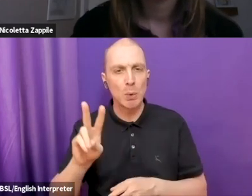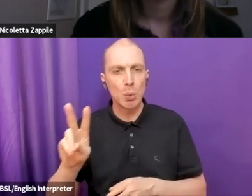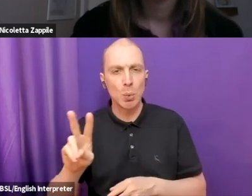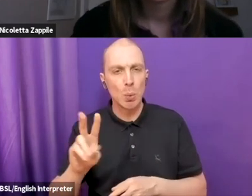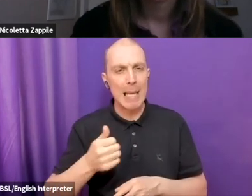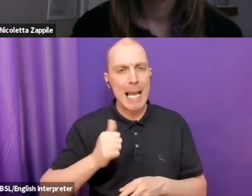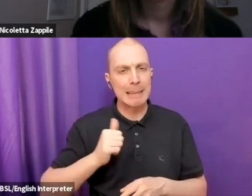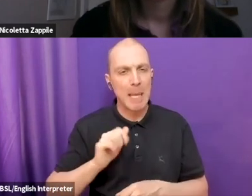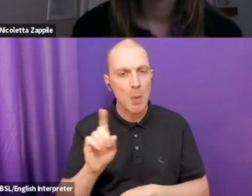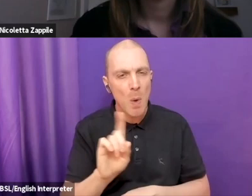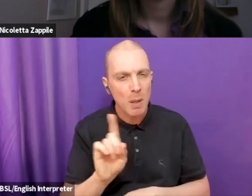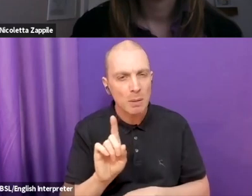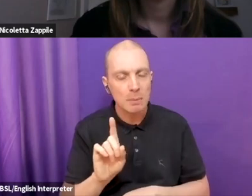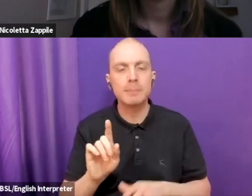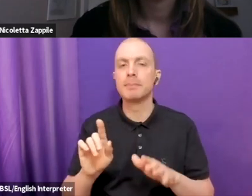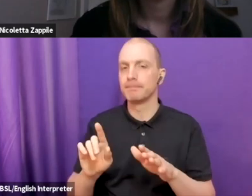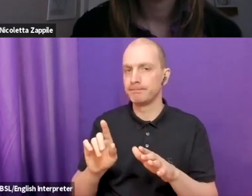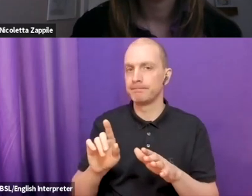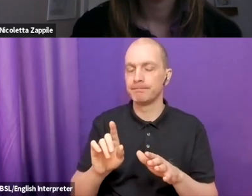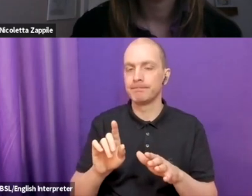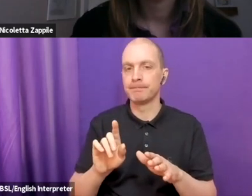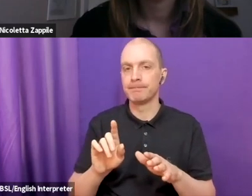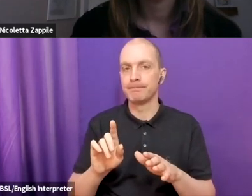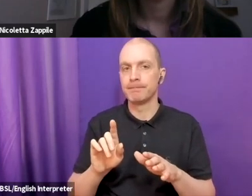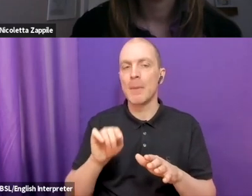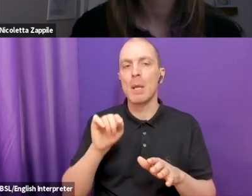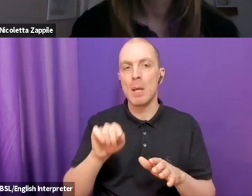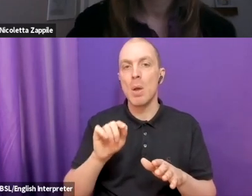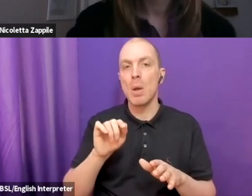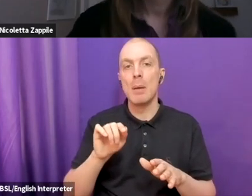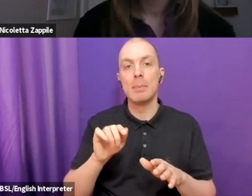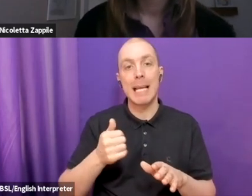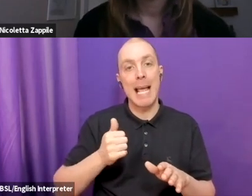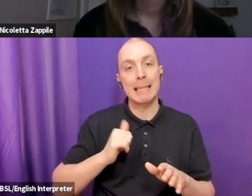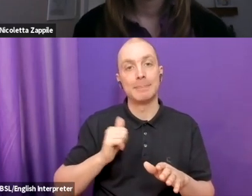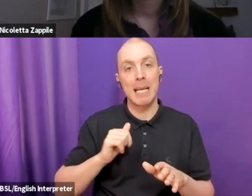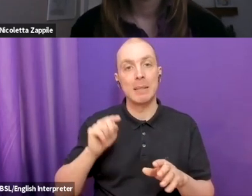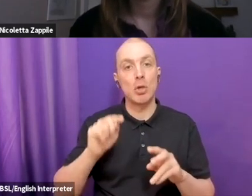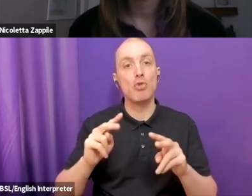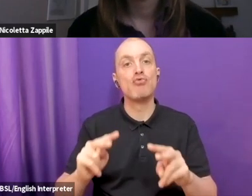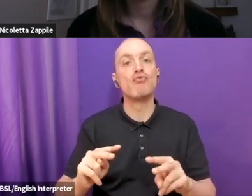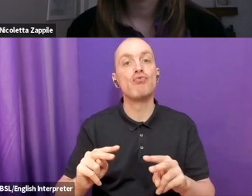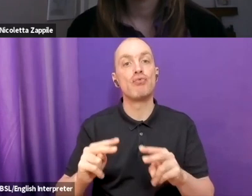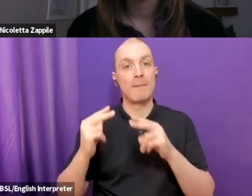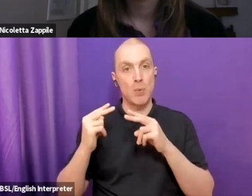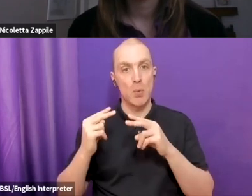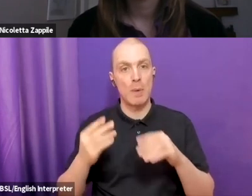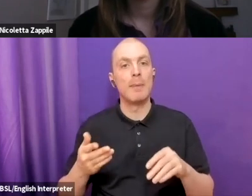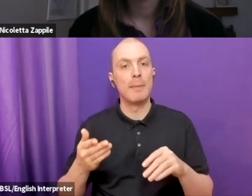saying that what's happening in October 2022 is the kind of actual review of the UK by other states.